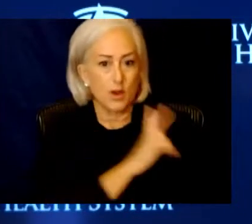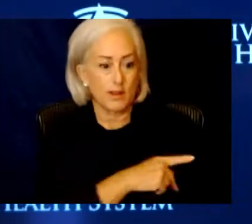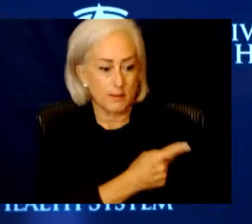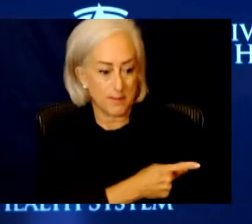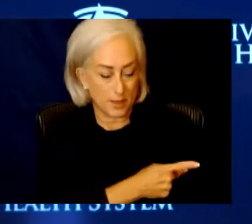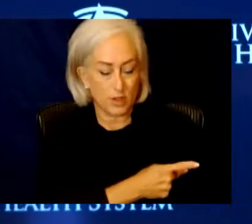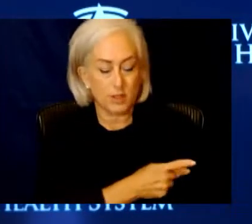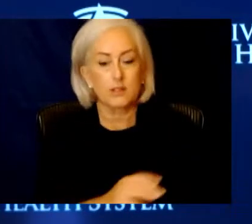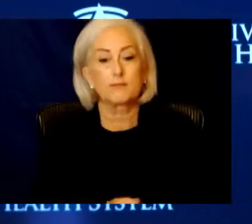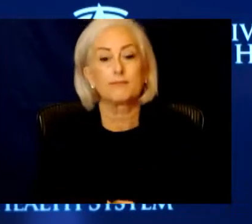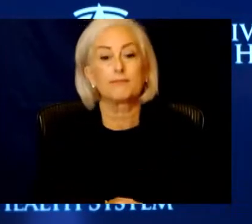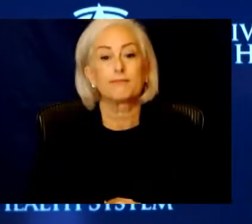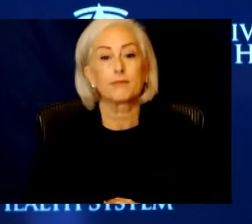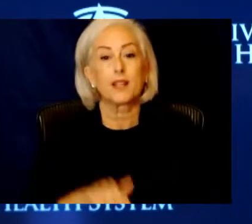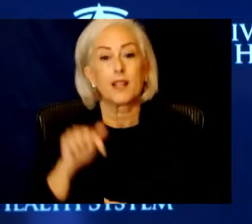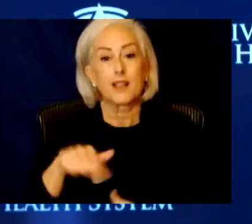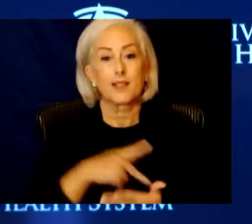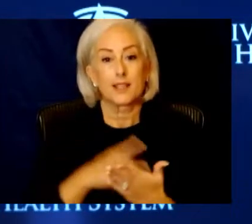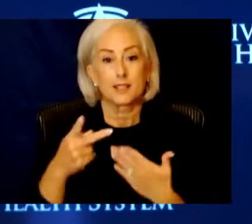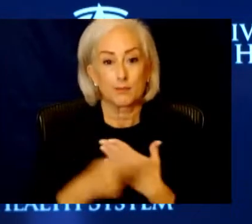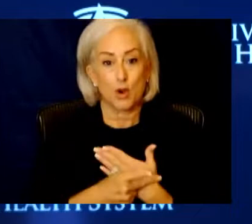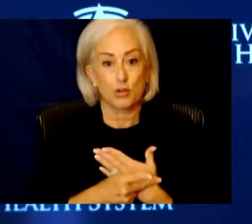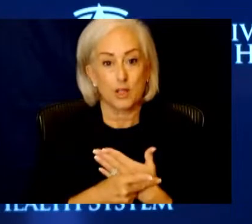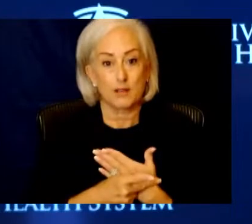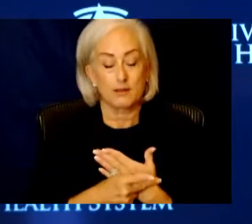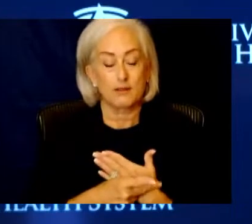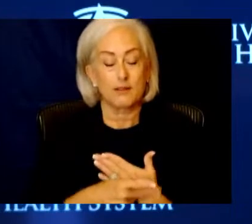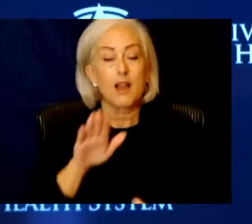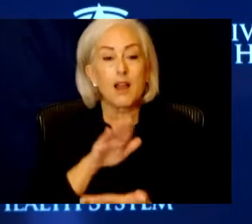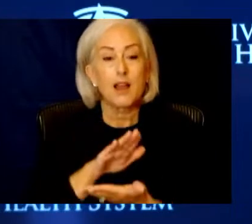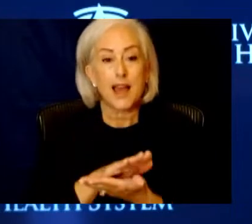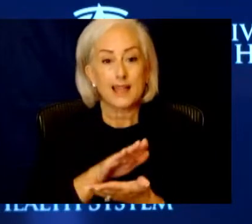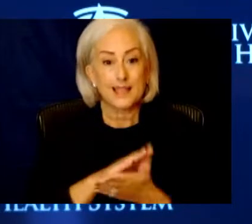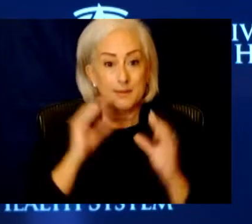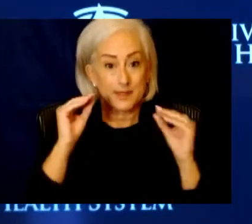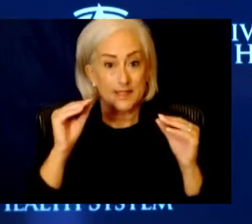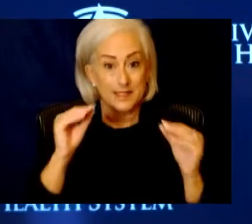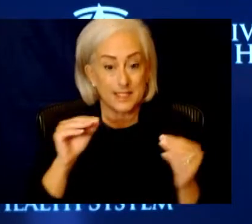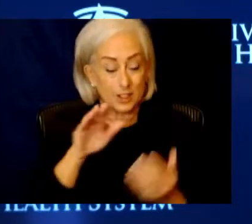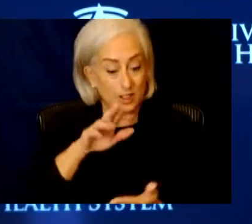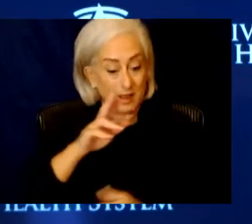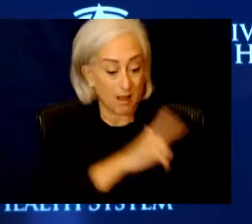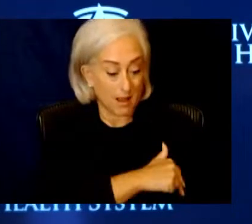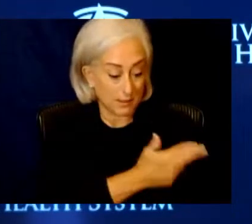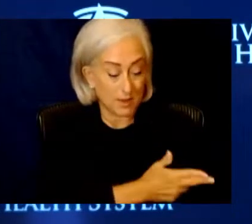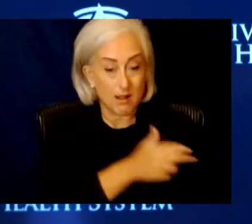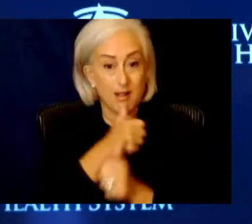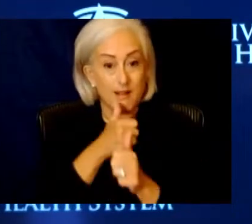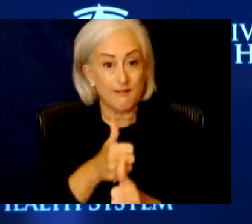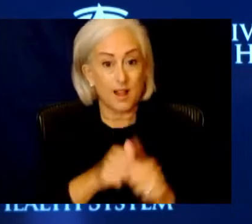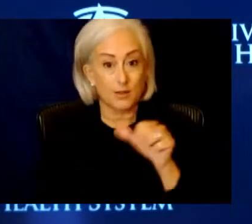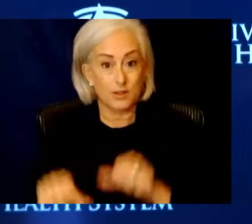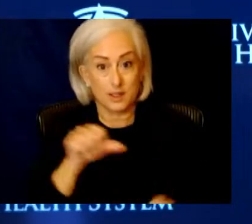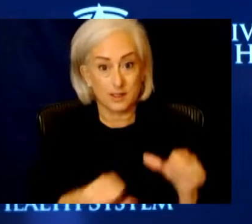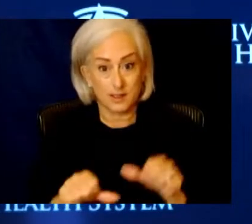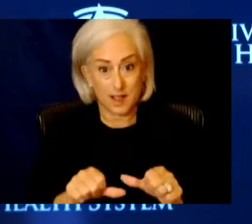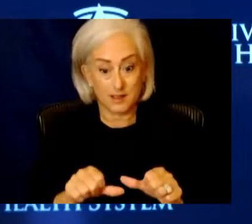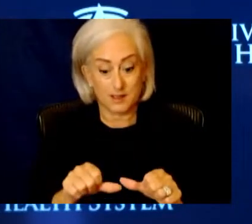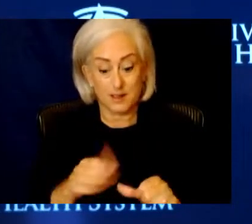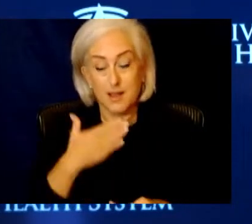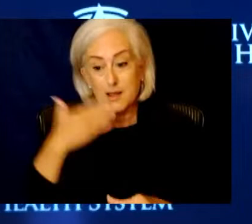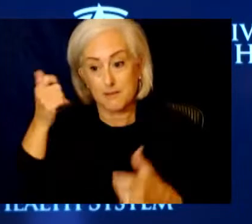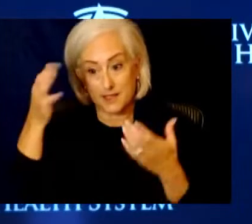this program that as an academic teaching hospital, we follow the science and believe the best medical decisions are made between a